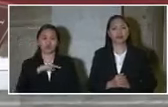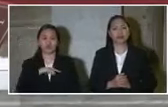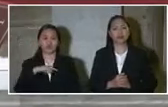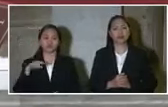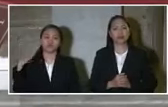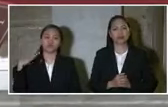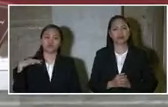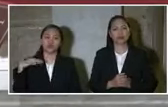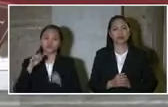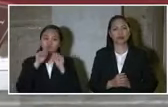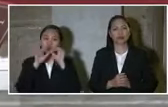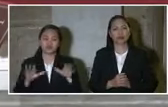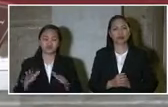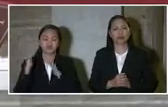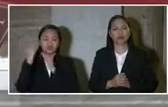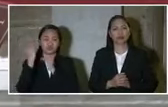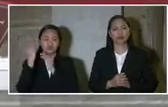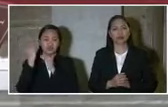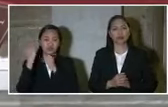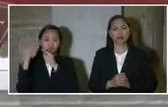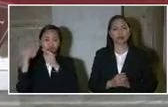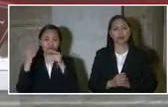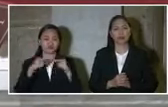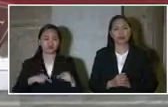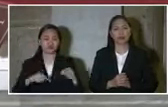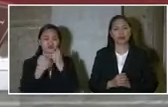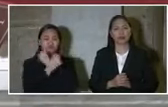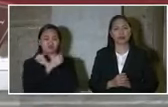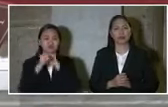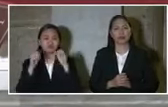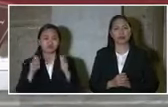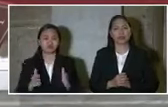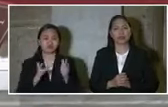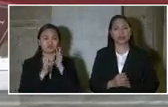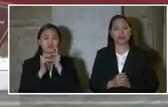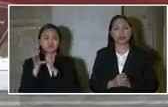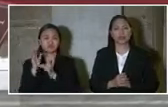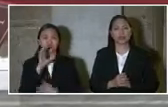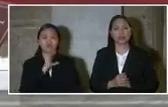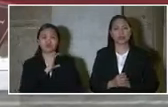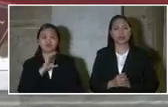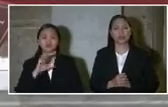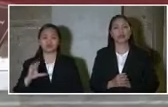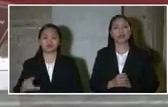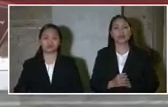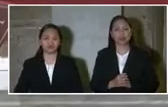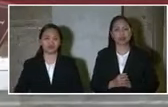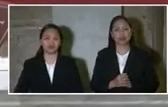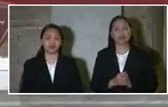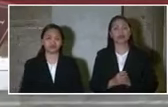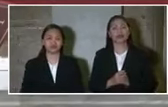await the blessed hope and the coming of our Savior, Jesus Christ.